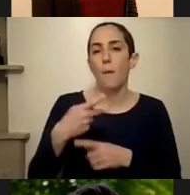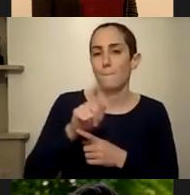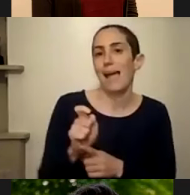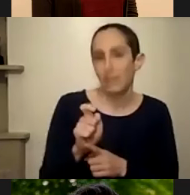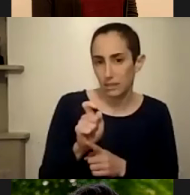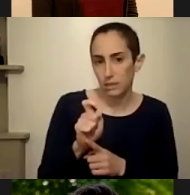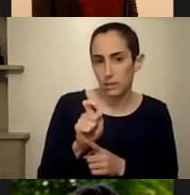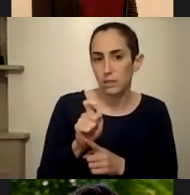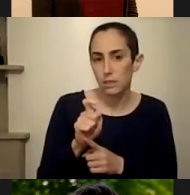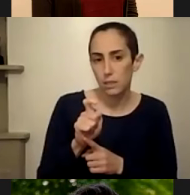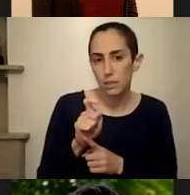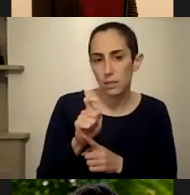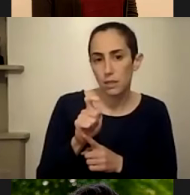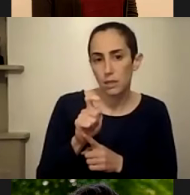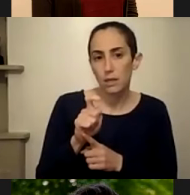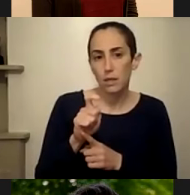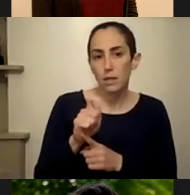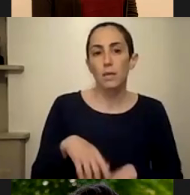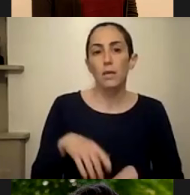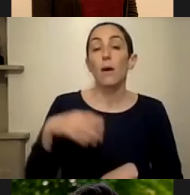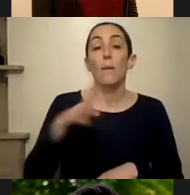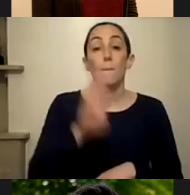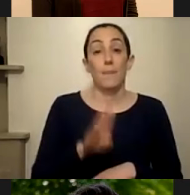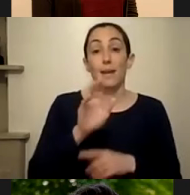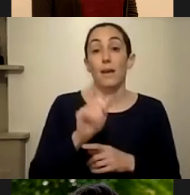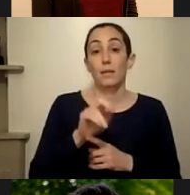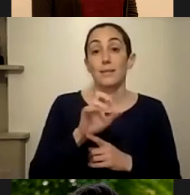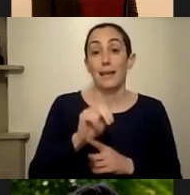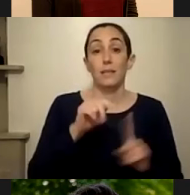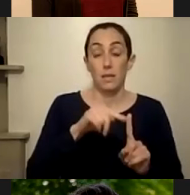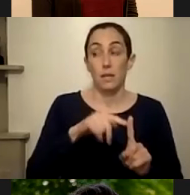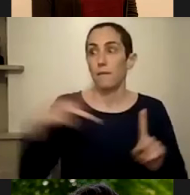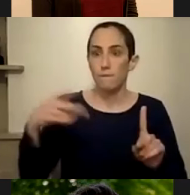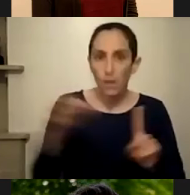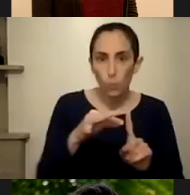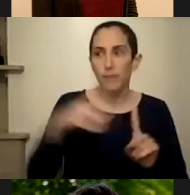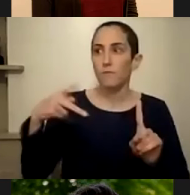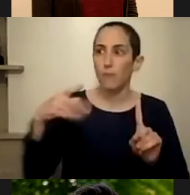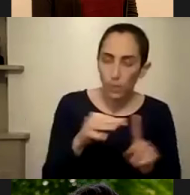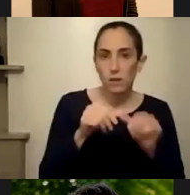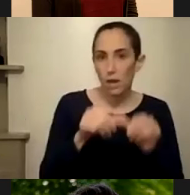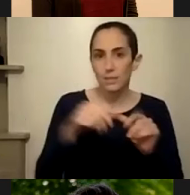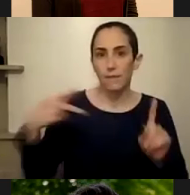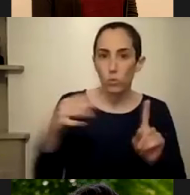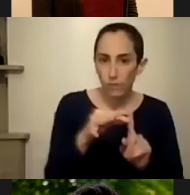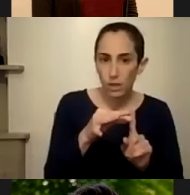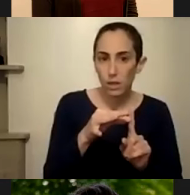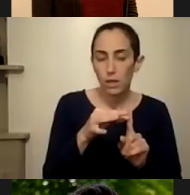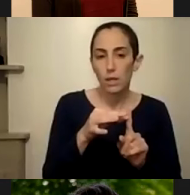been constantly phosphorylated. So this phosphorylation leads to beta catenin ubiquitination